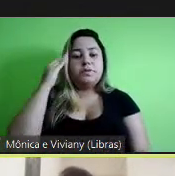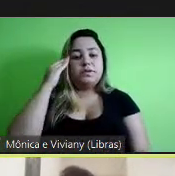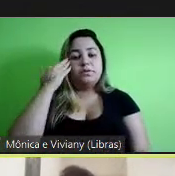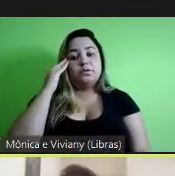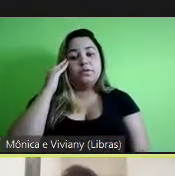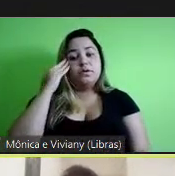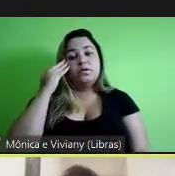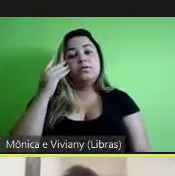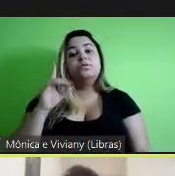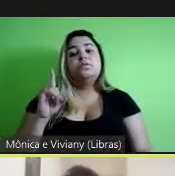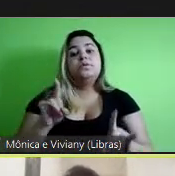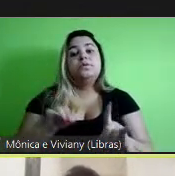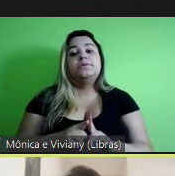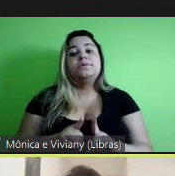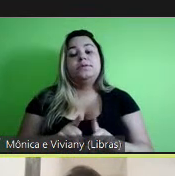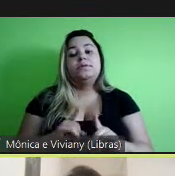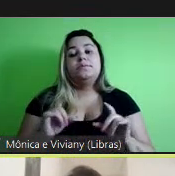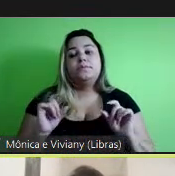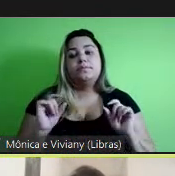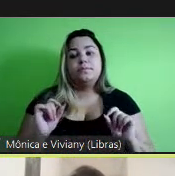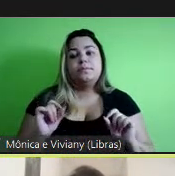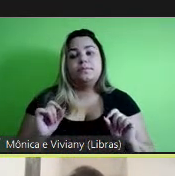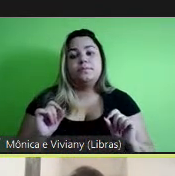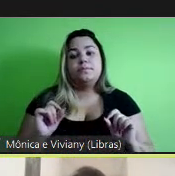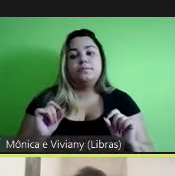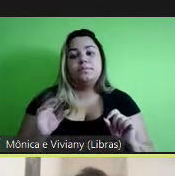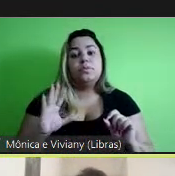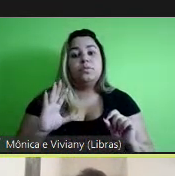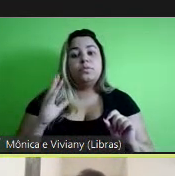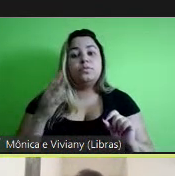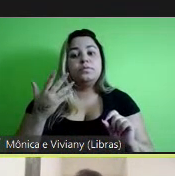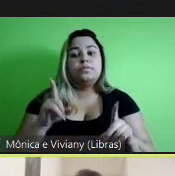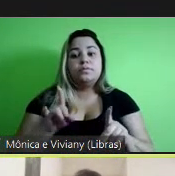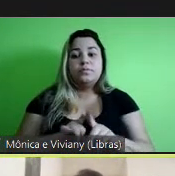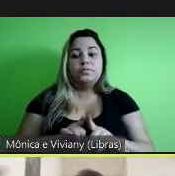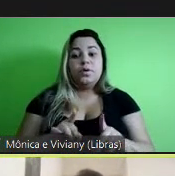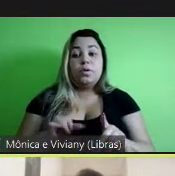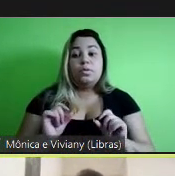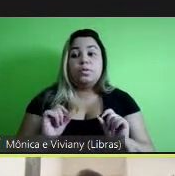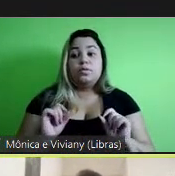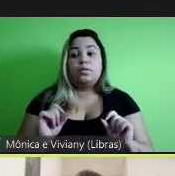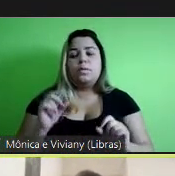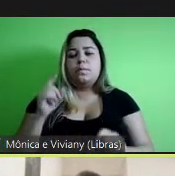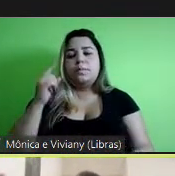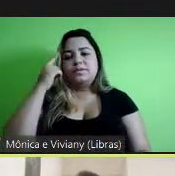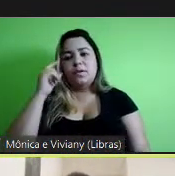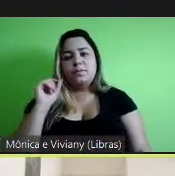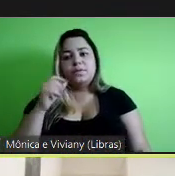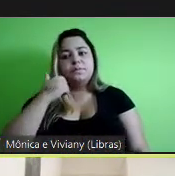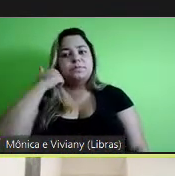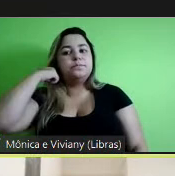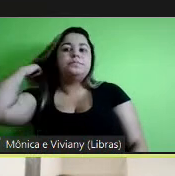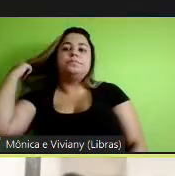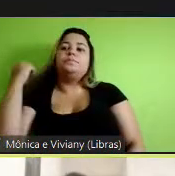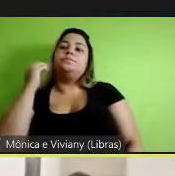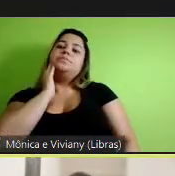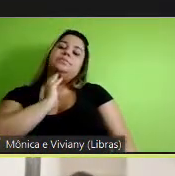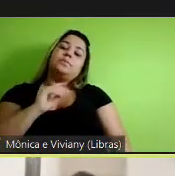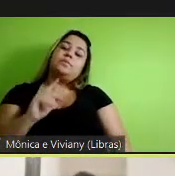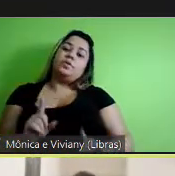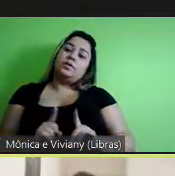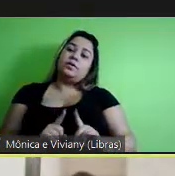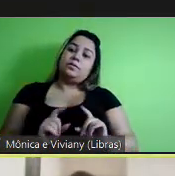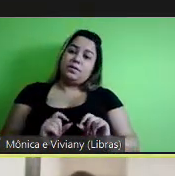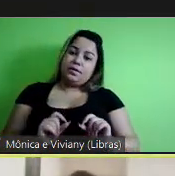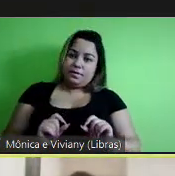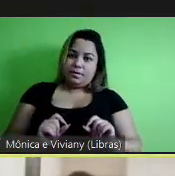that we are thinking and that we have been building in relation to the planet health. So what can we think about when we're talking